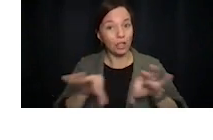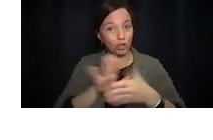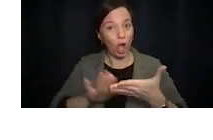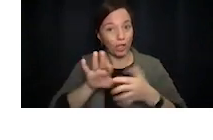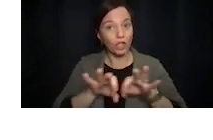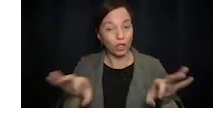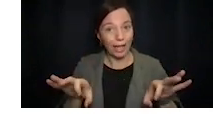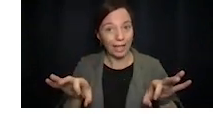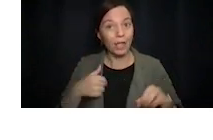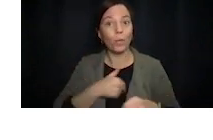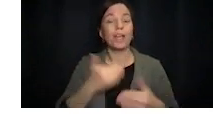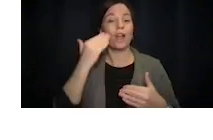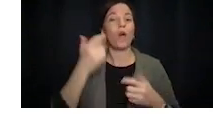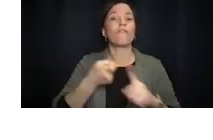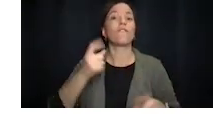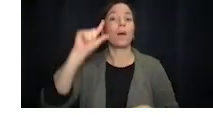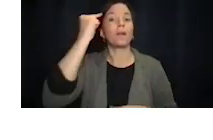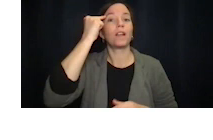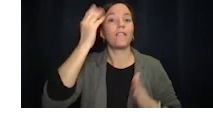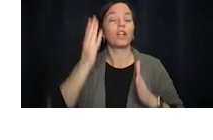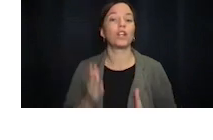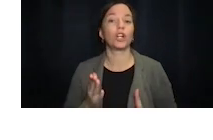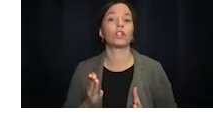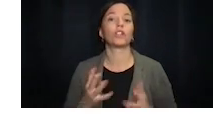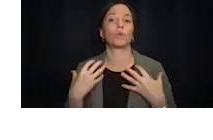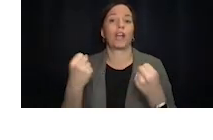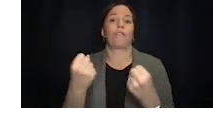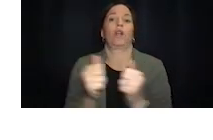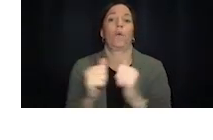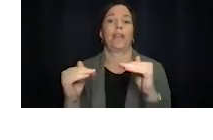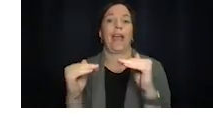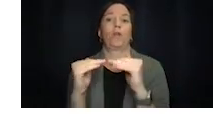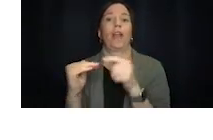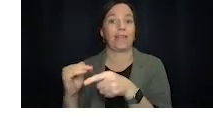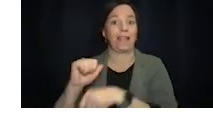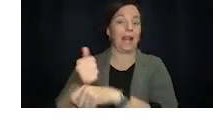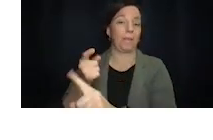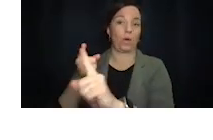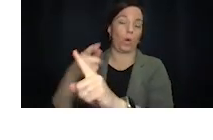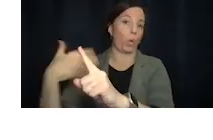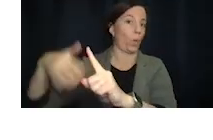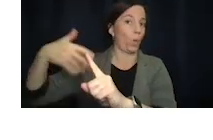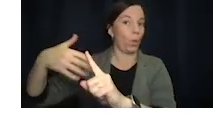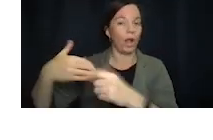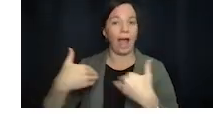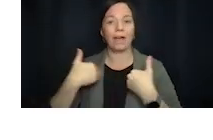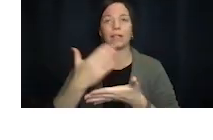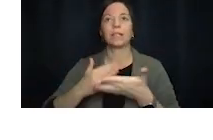governor's recovery with equity plan, the governor has set an audacious goal of having some sort